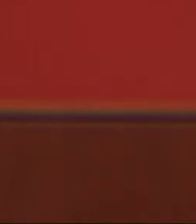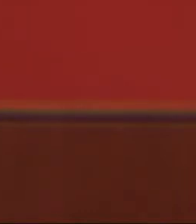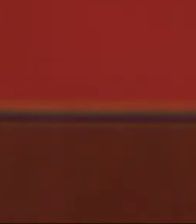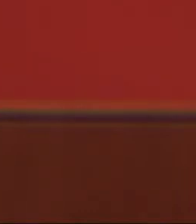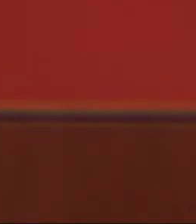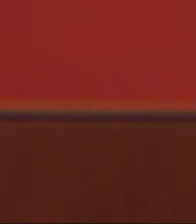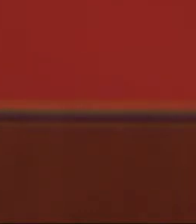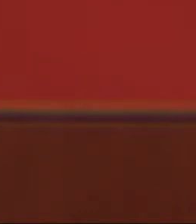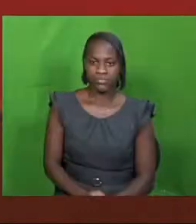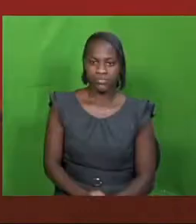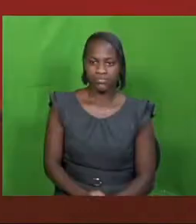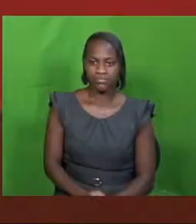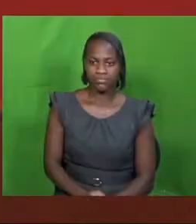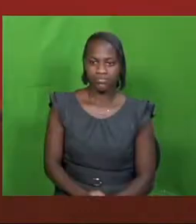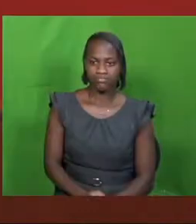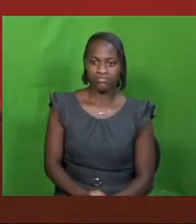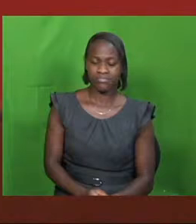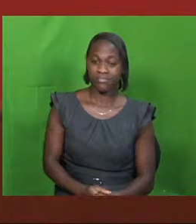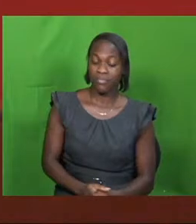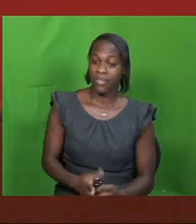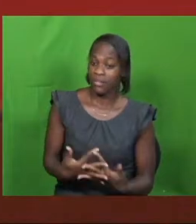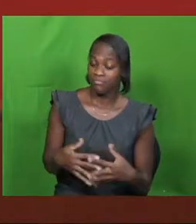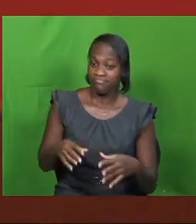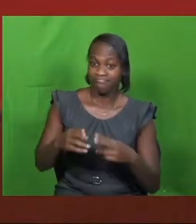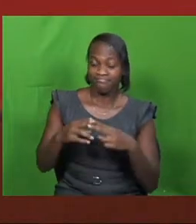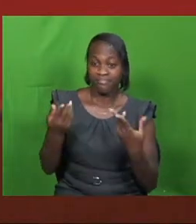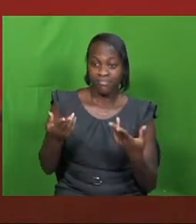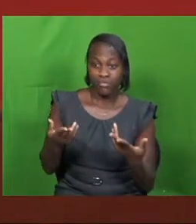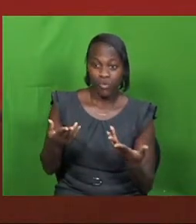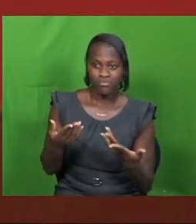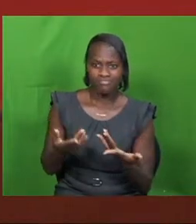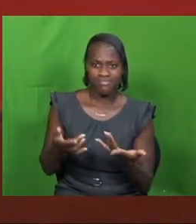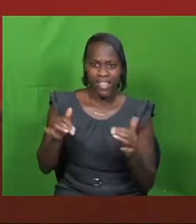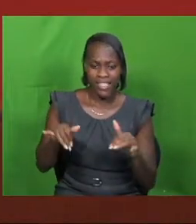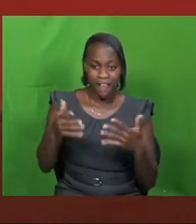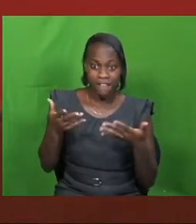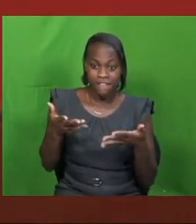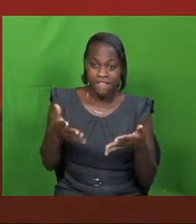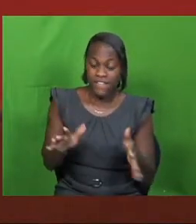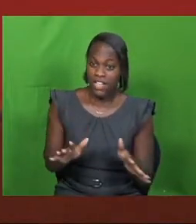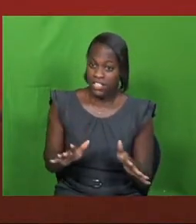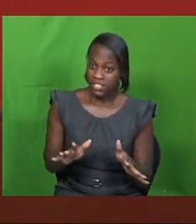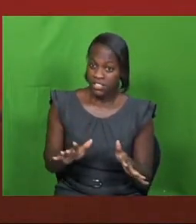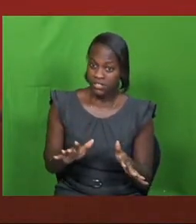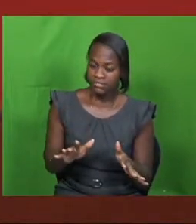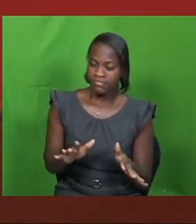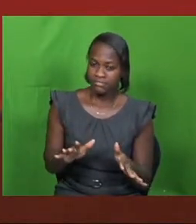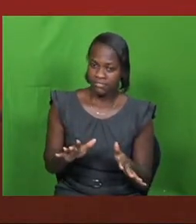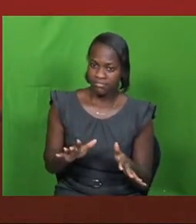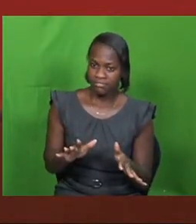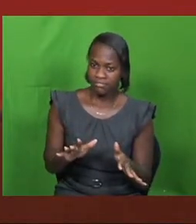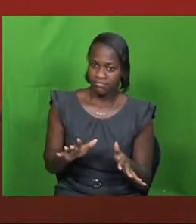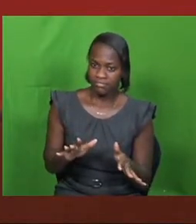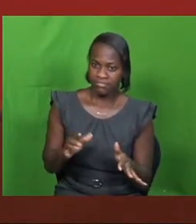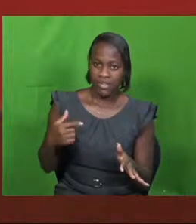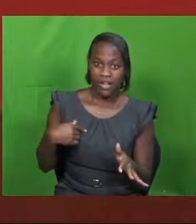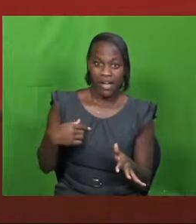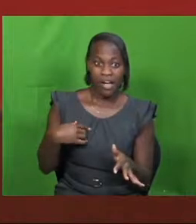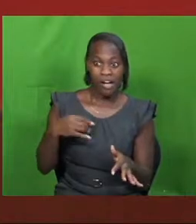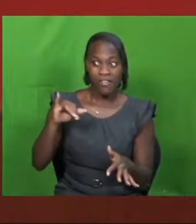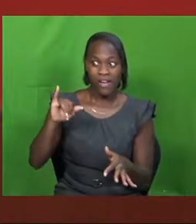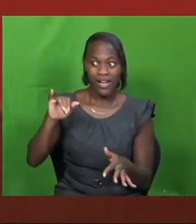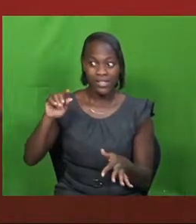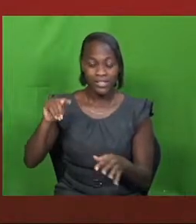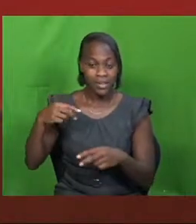department. And then immediately that was surmounted, we had an IT challenge in the